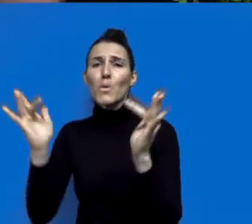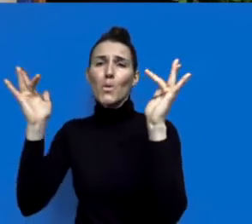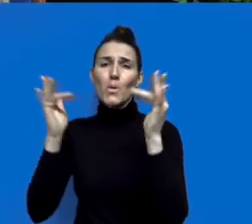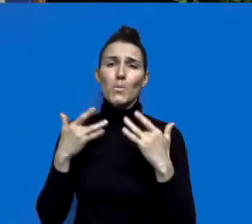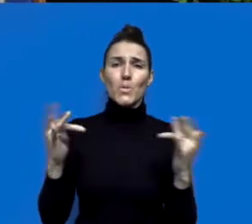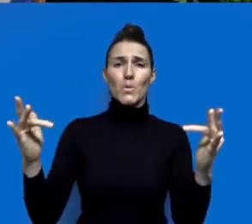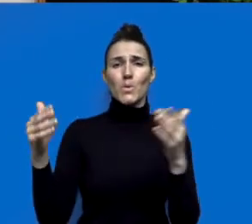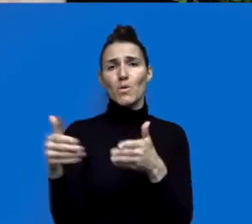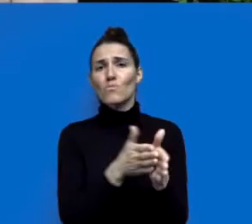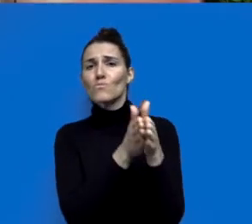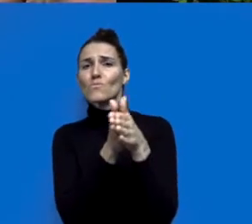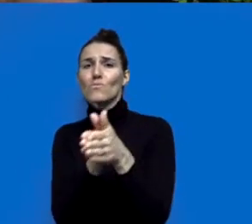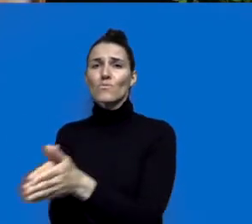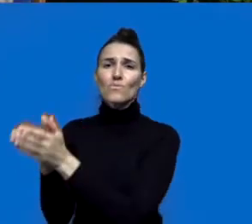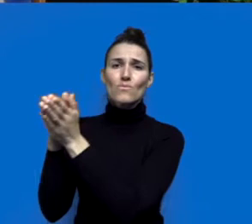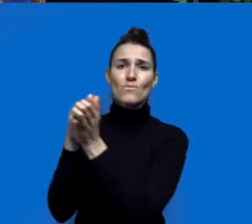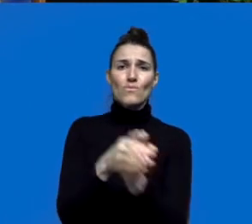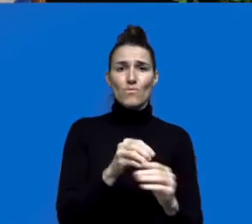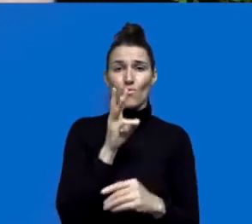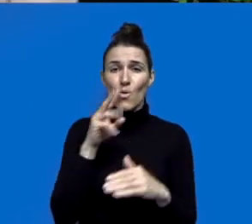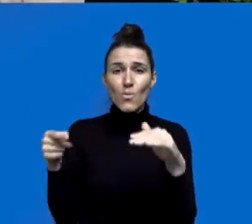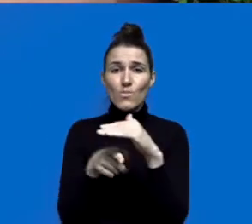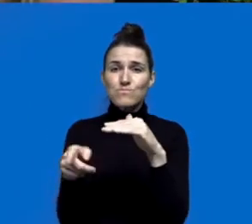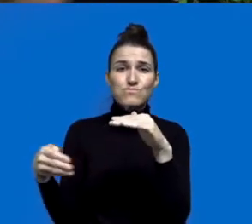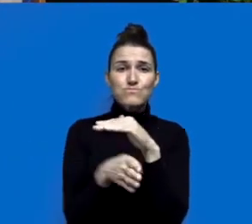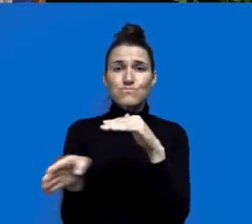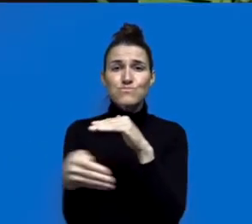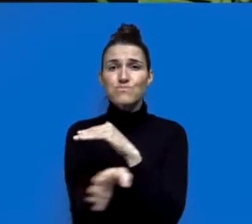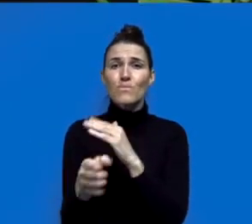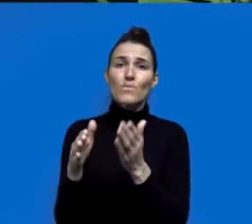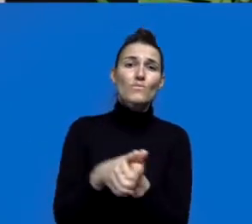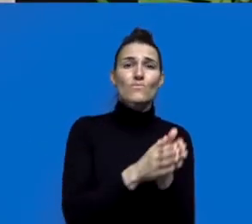flashing through the water. A tuna